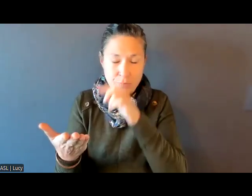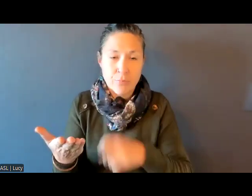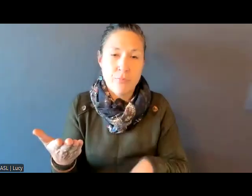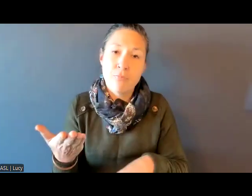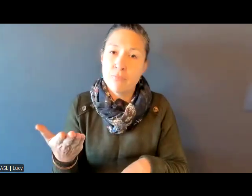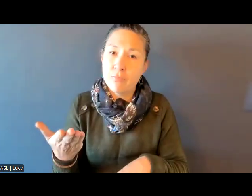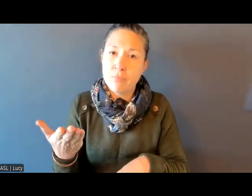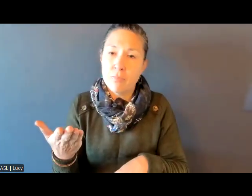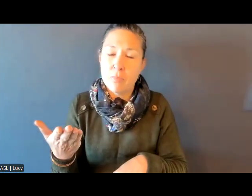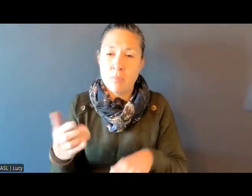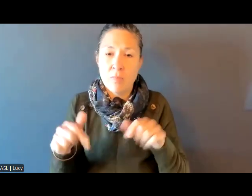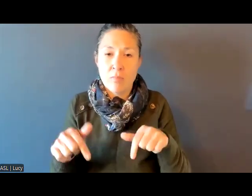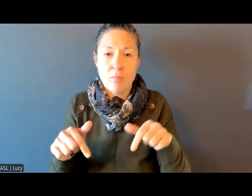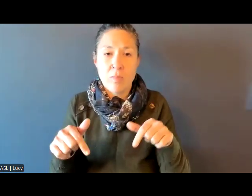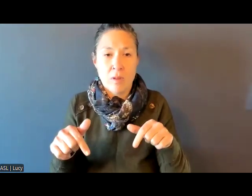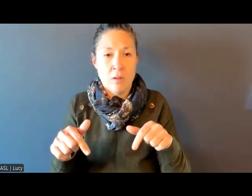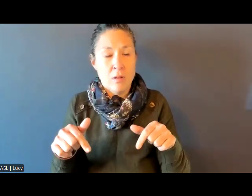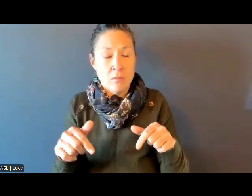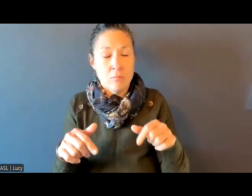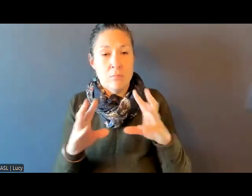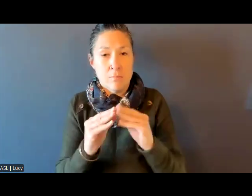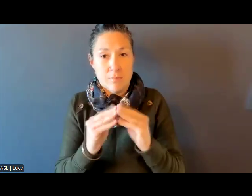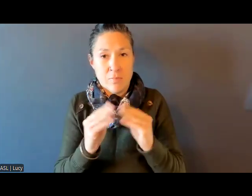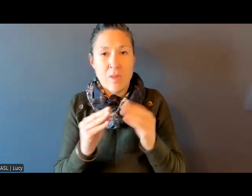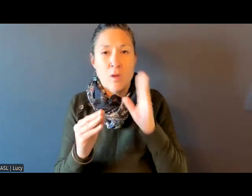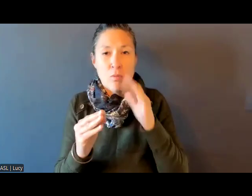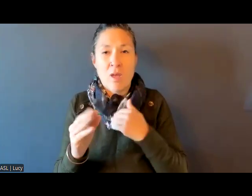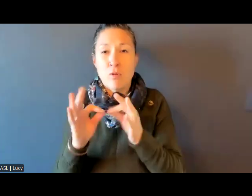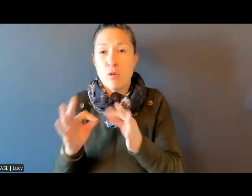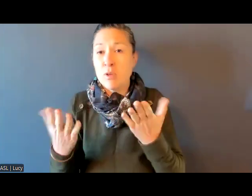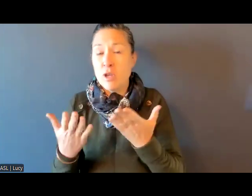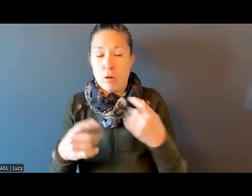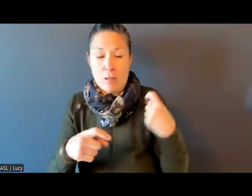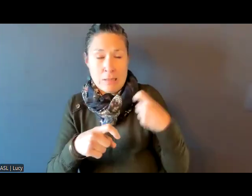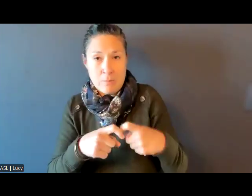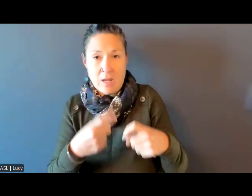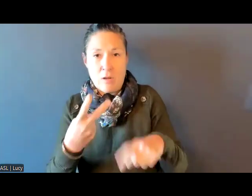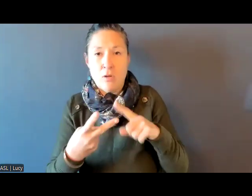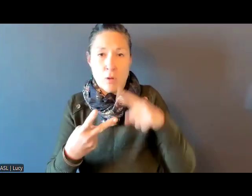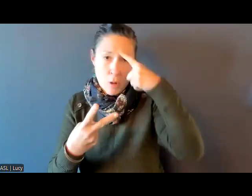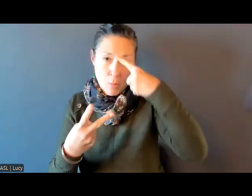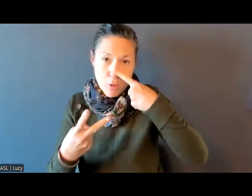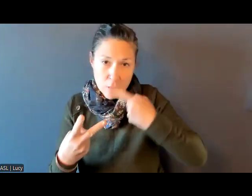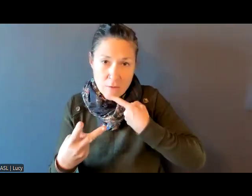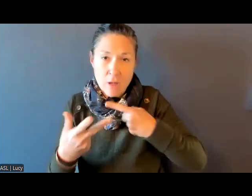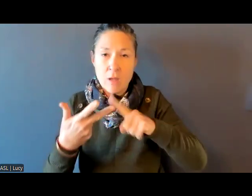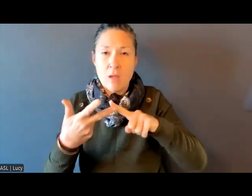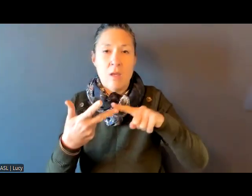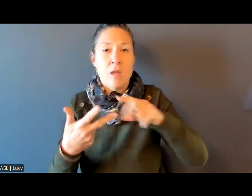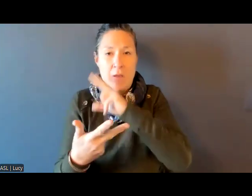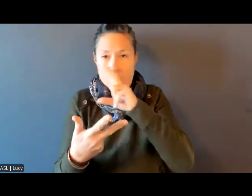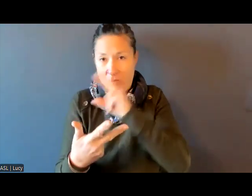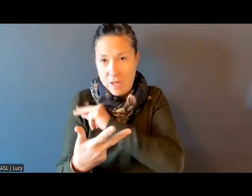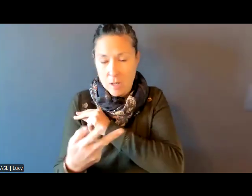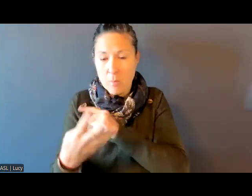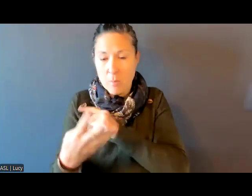So this presentation is available with virtual interpreters in Spanish, Portuguese, Vietnamese, Haitian Creole,